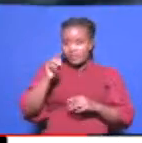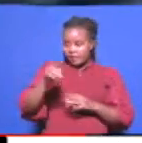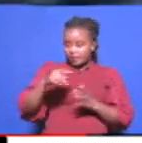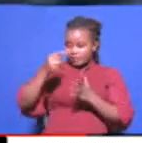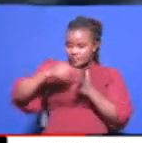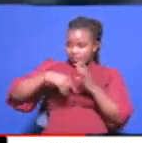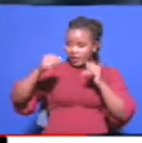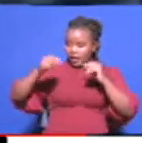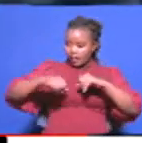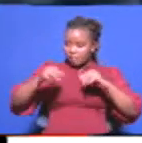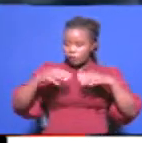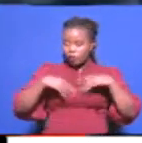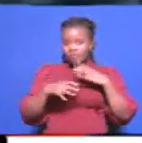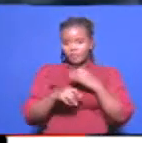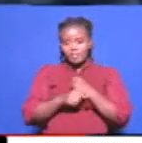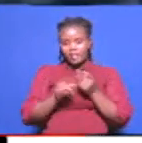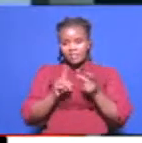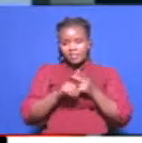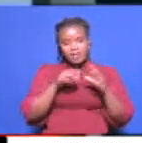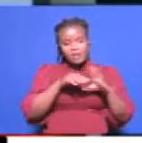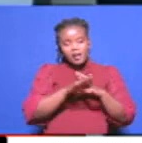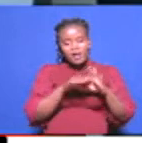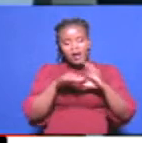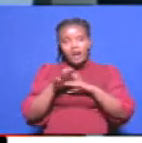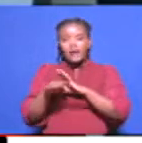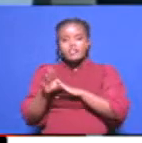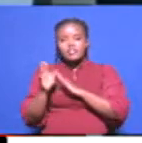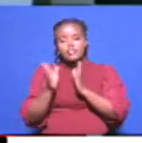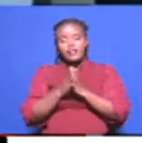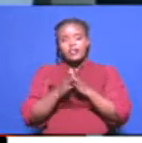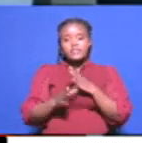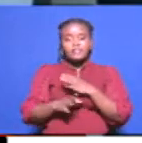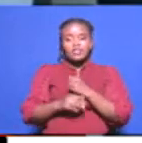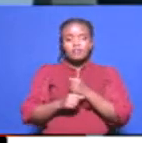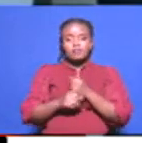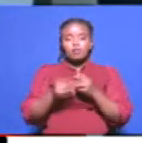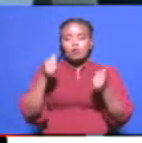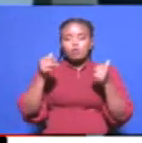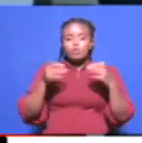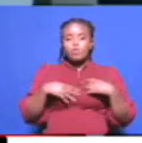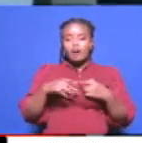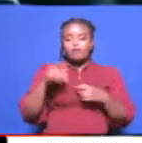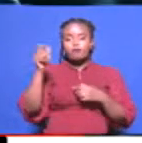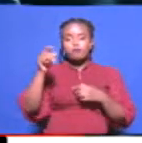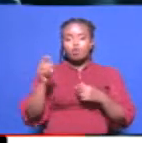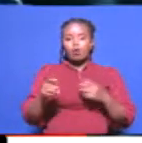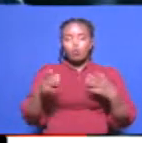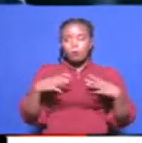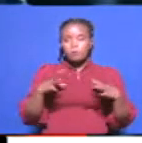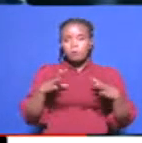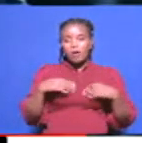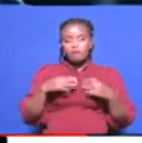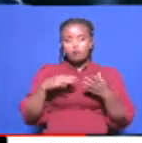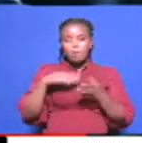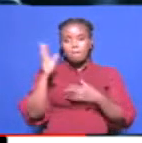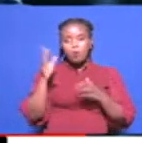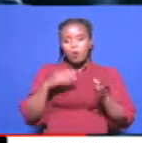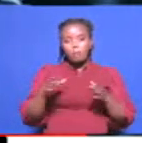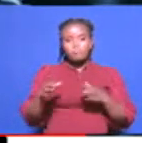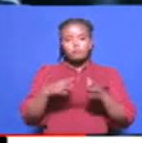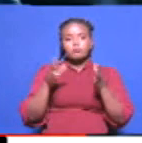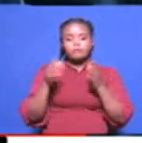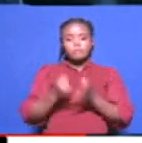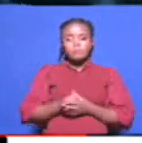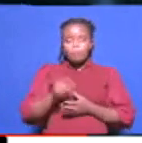trust, access and expertise that will help local business find new resources and opportunities. This MOU provides a